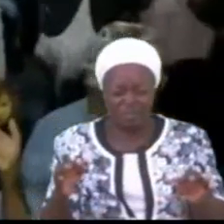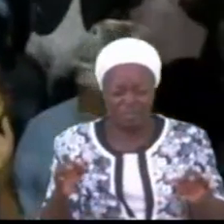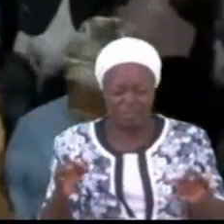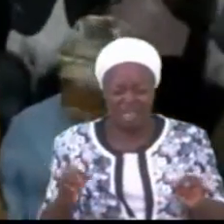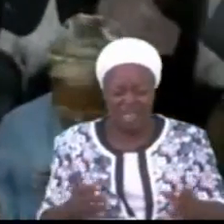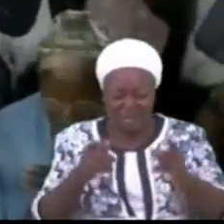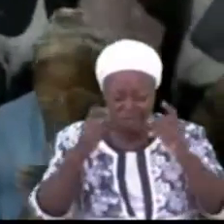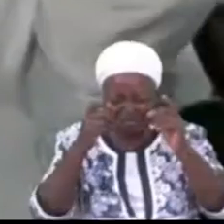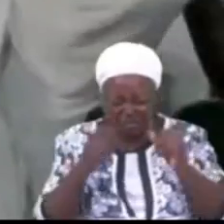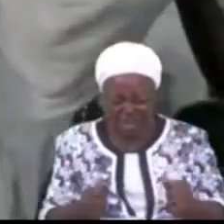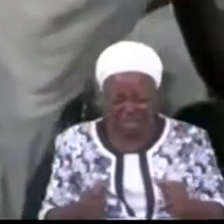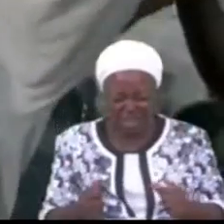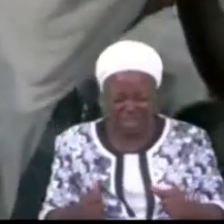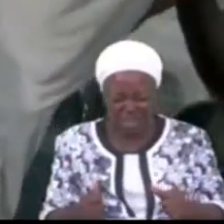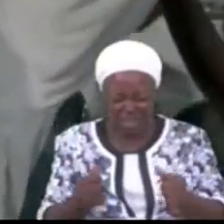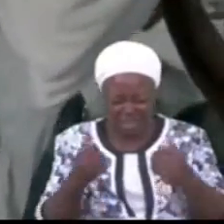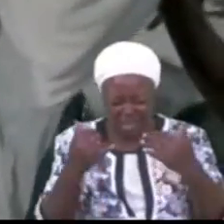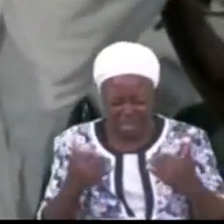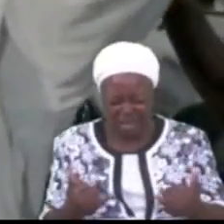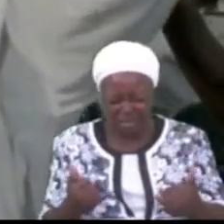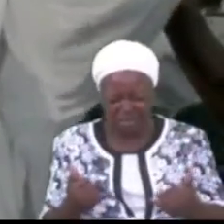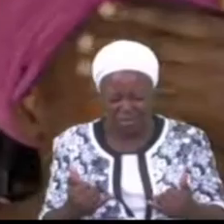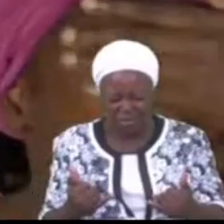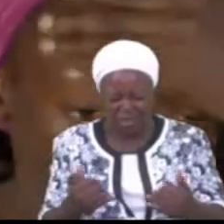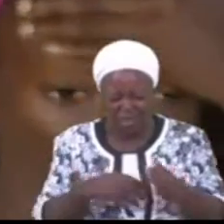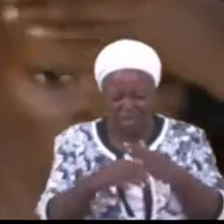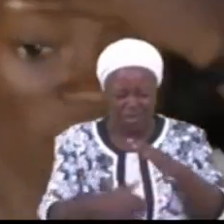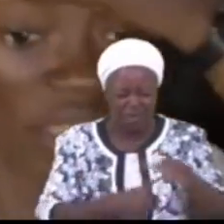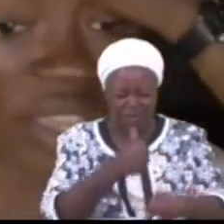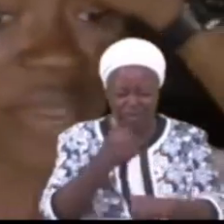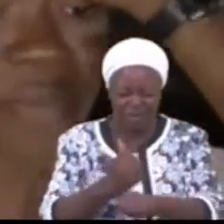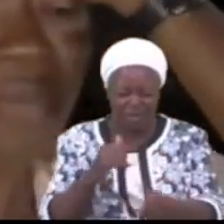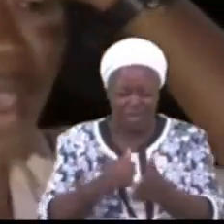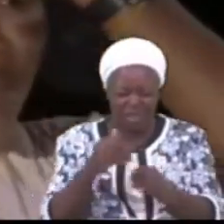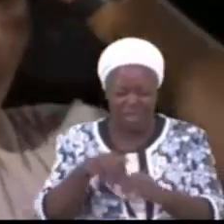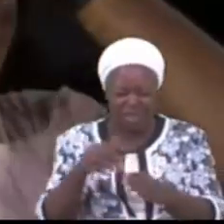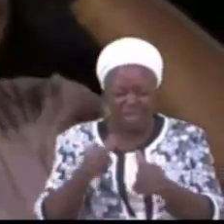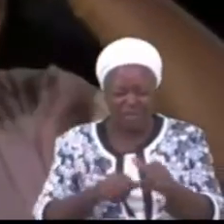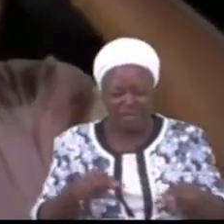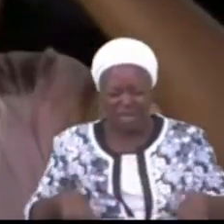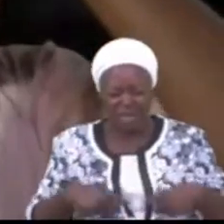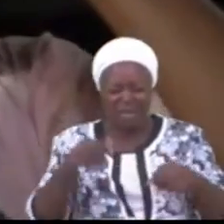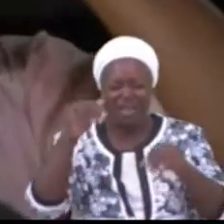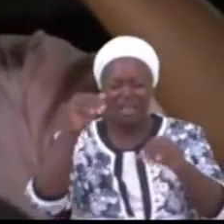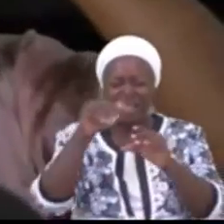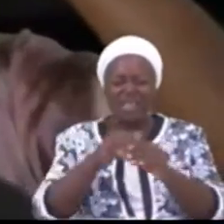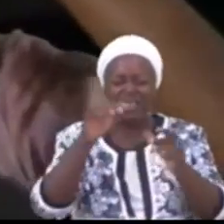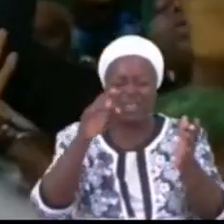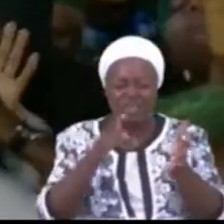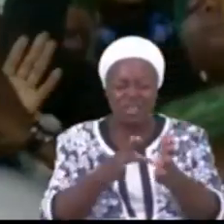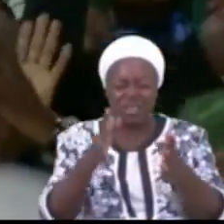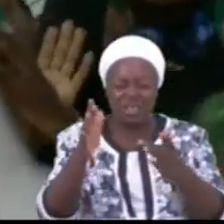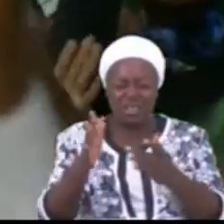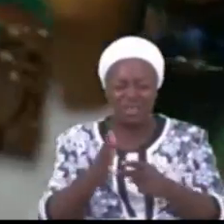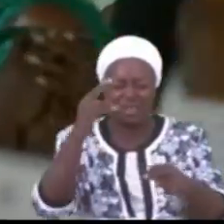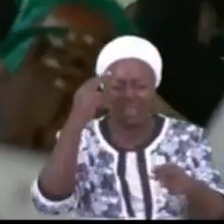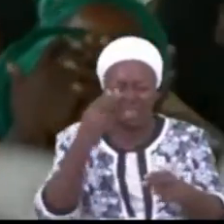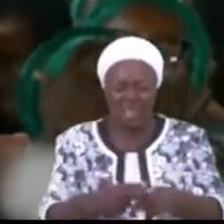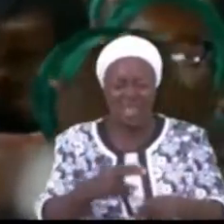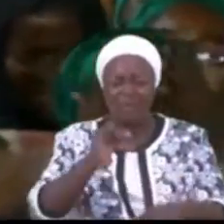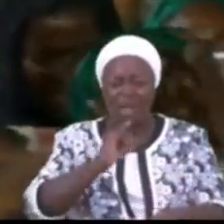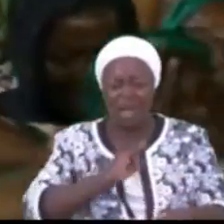Immediate right now. Confirm it in every life. In Jesus' name